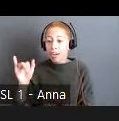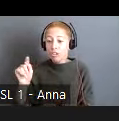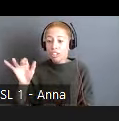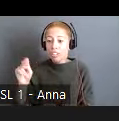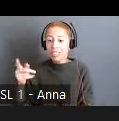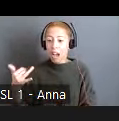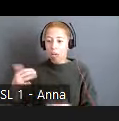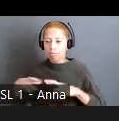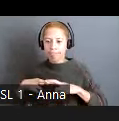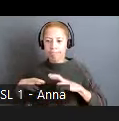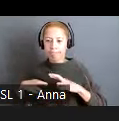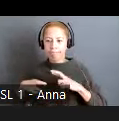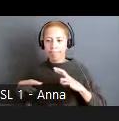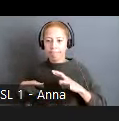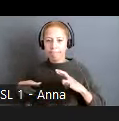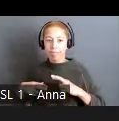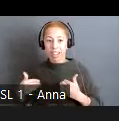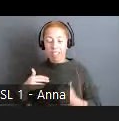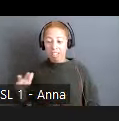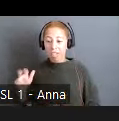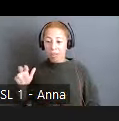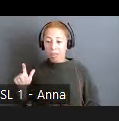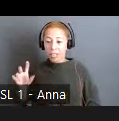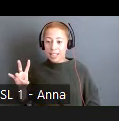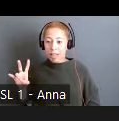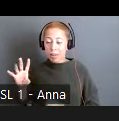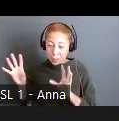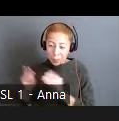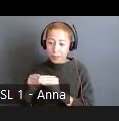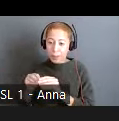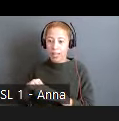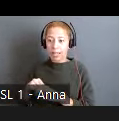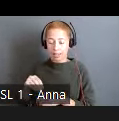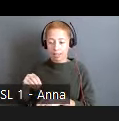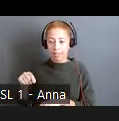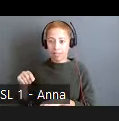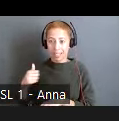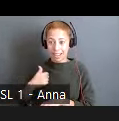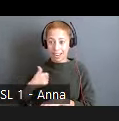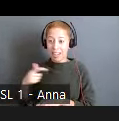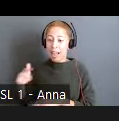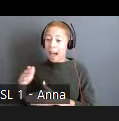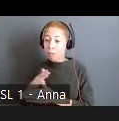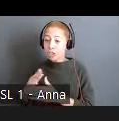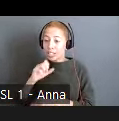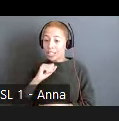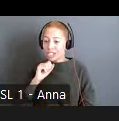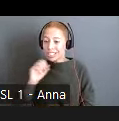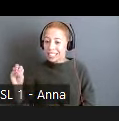about 327 in the country with an average age of about 60.